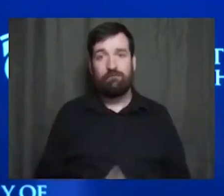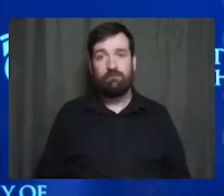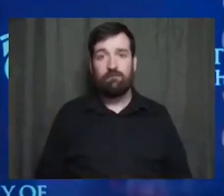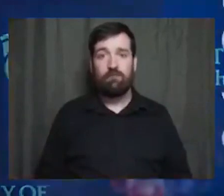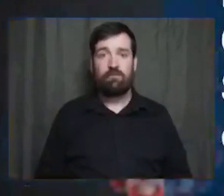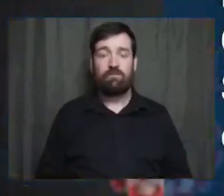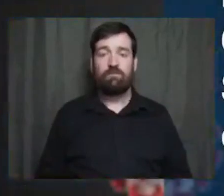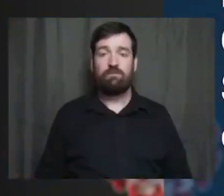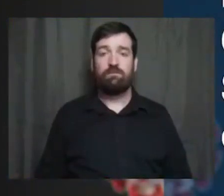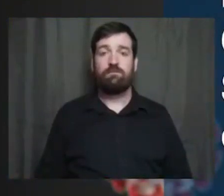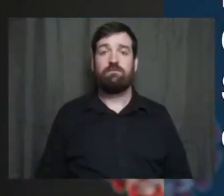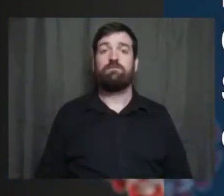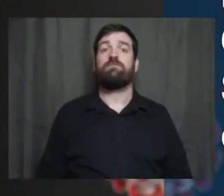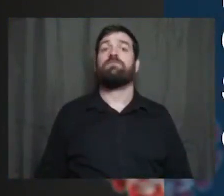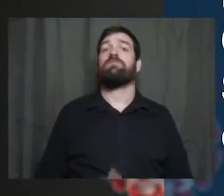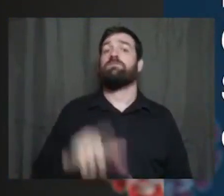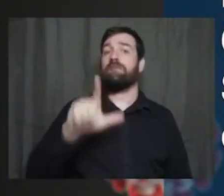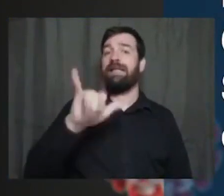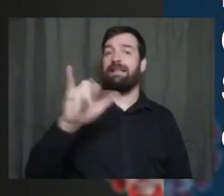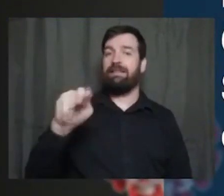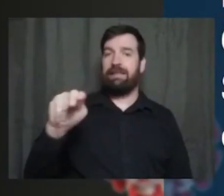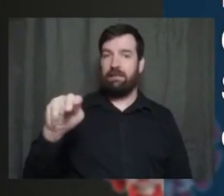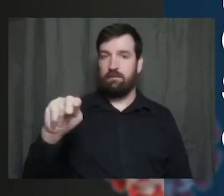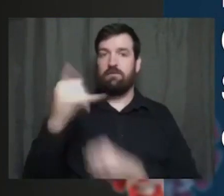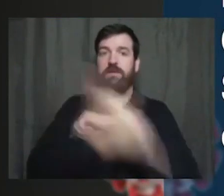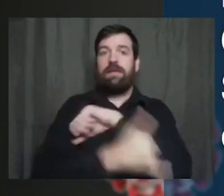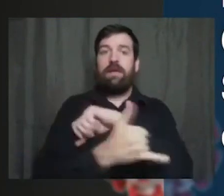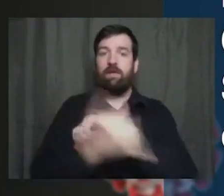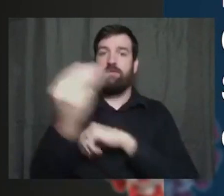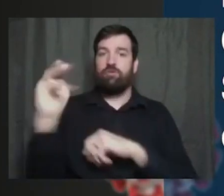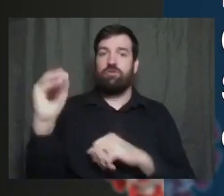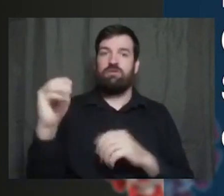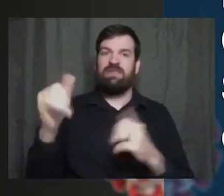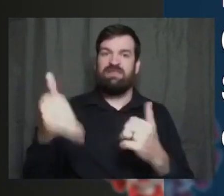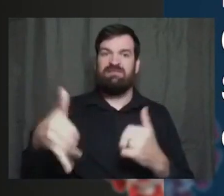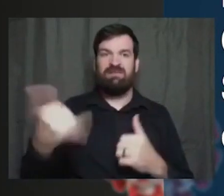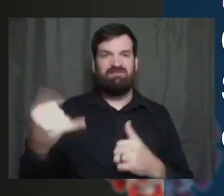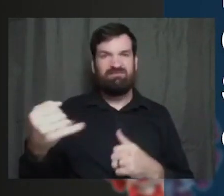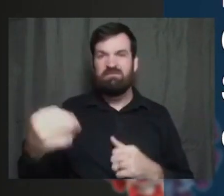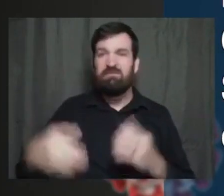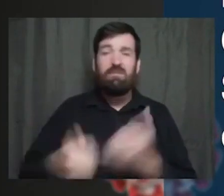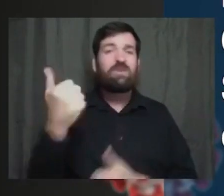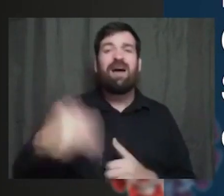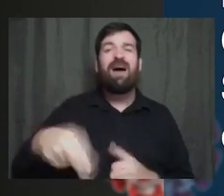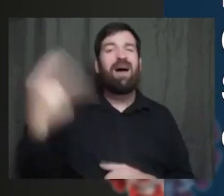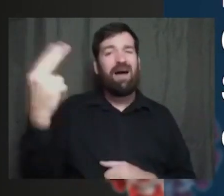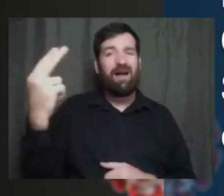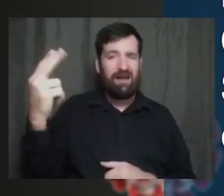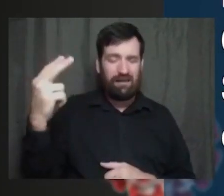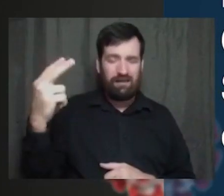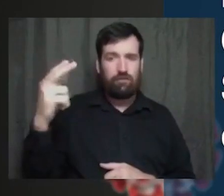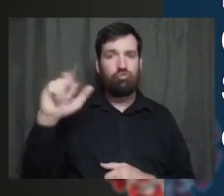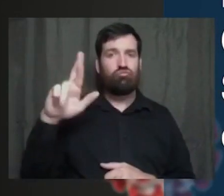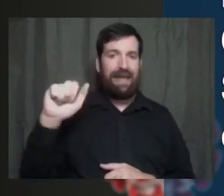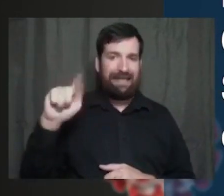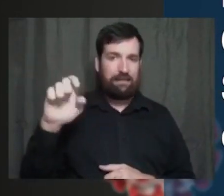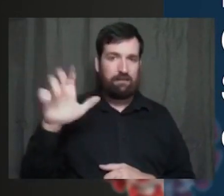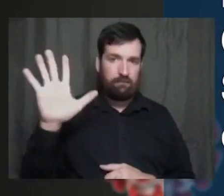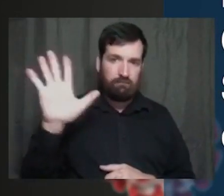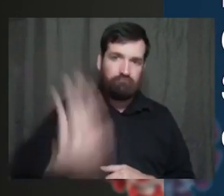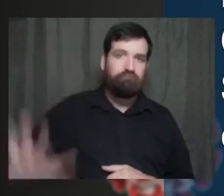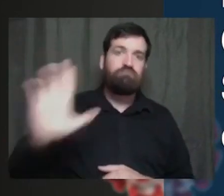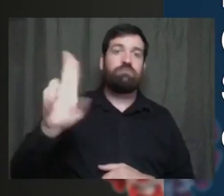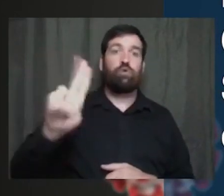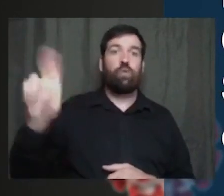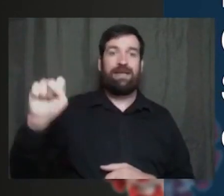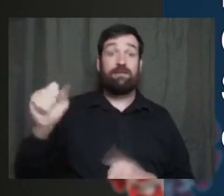Okay, Linn County, Missouri continues to have some of the highest infection rates in the country, and now COVID-19 hospitalization rates are